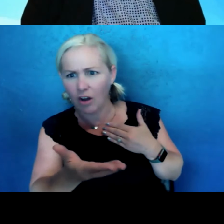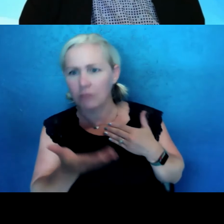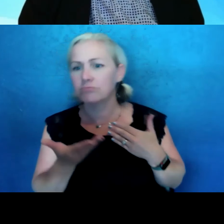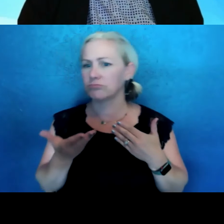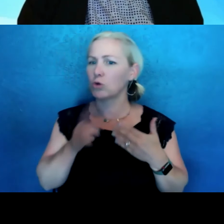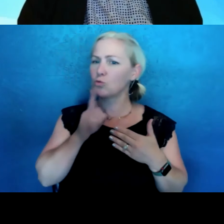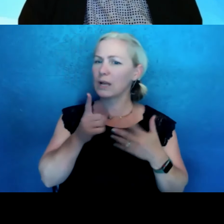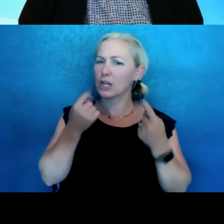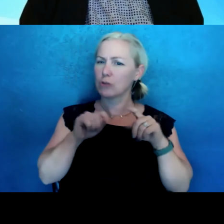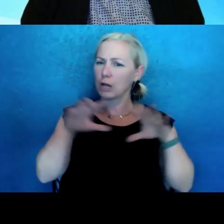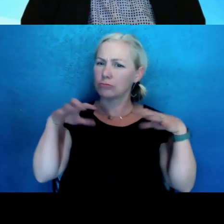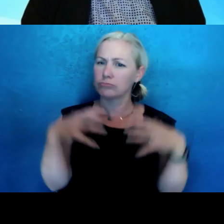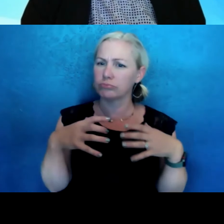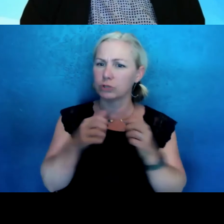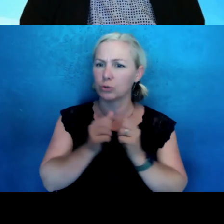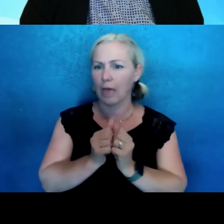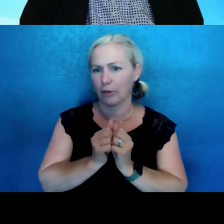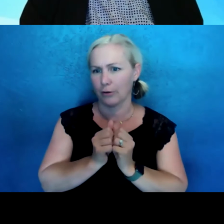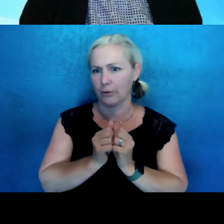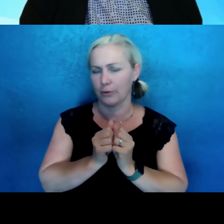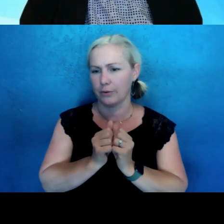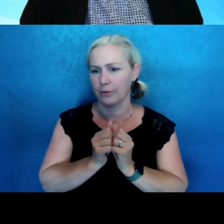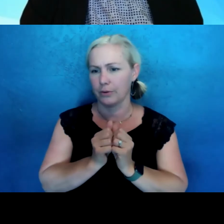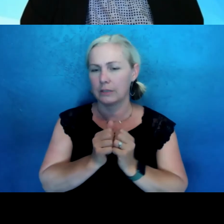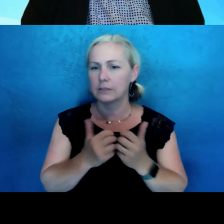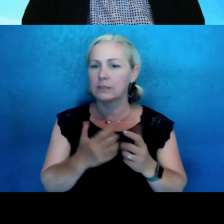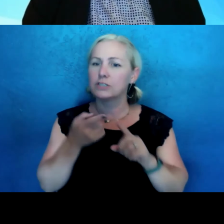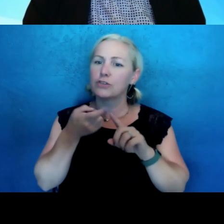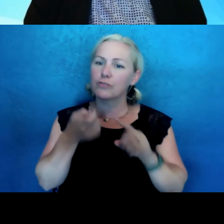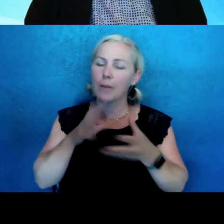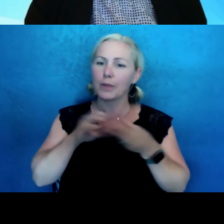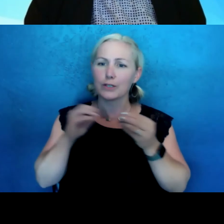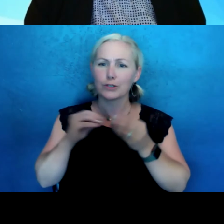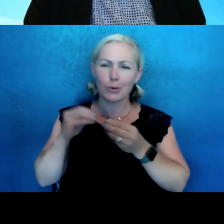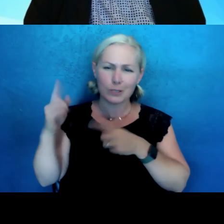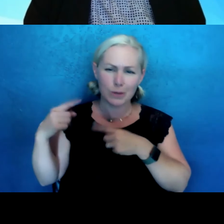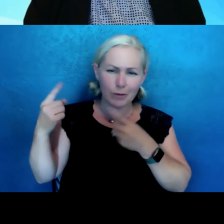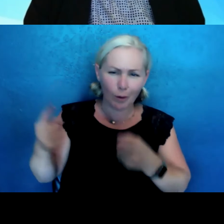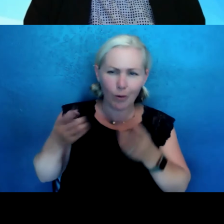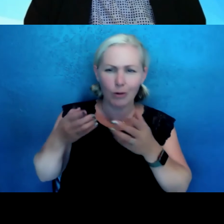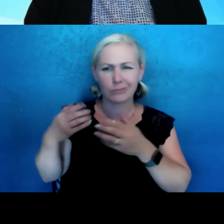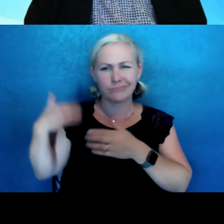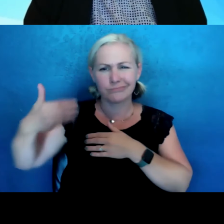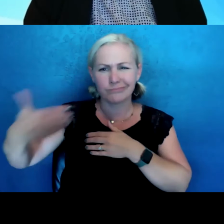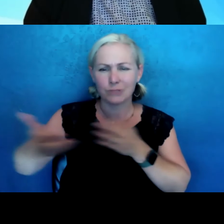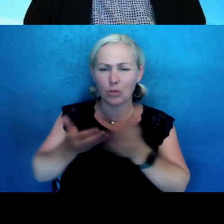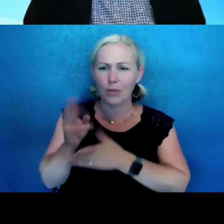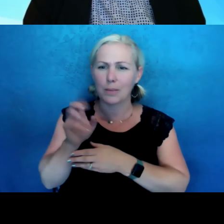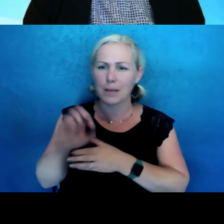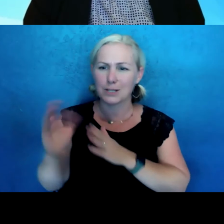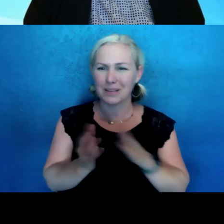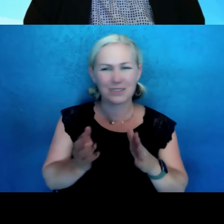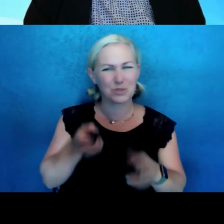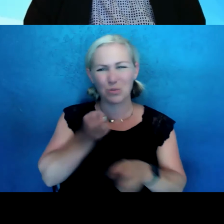trying to put the whole thing together. And it comes from the stories we heard throughout the master plan process that it's too hard to find all